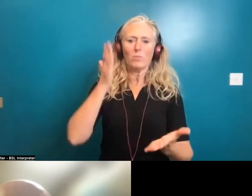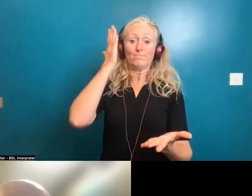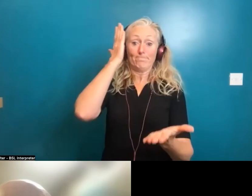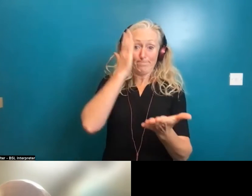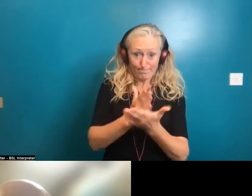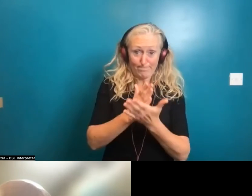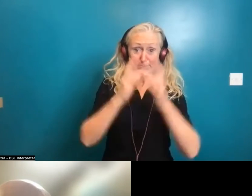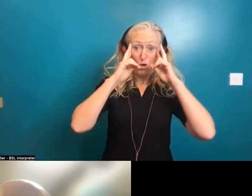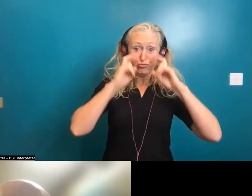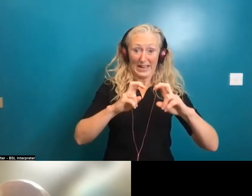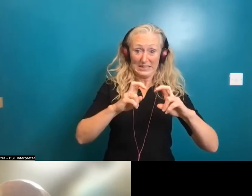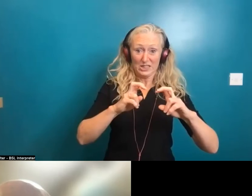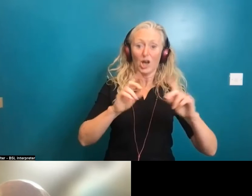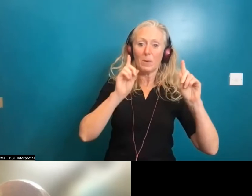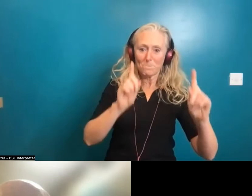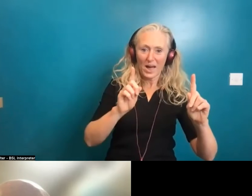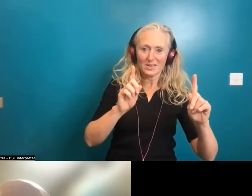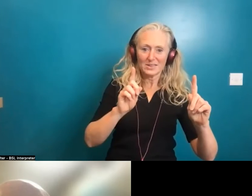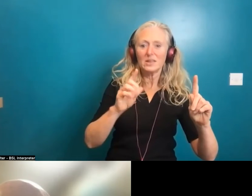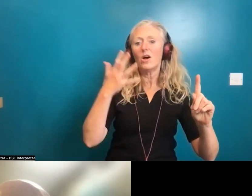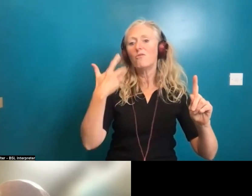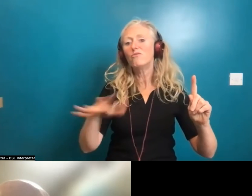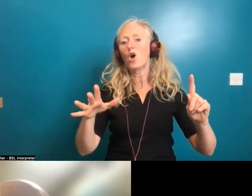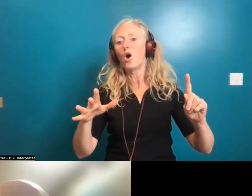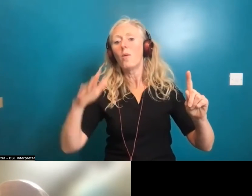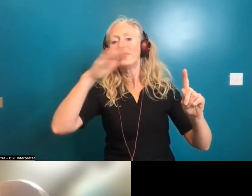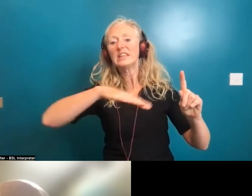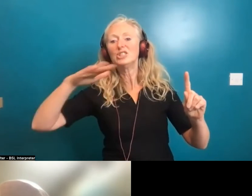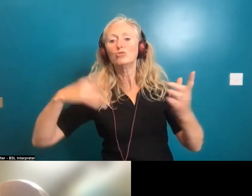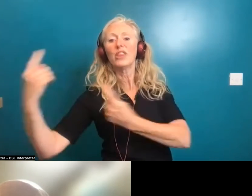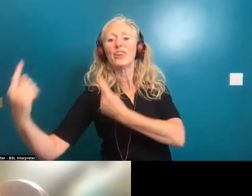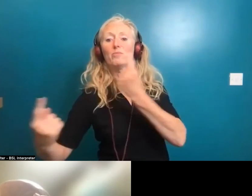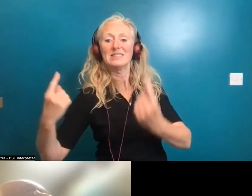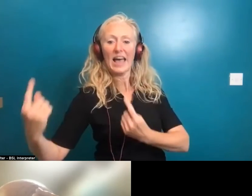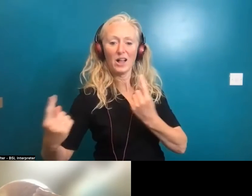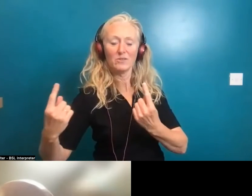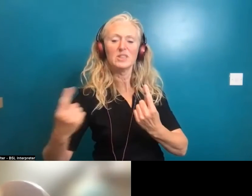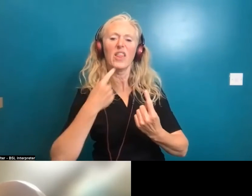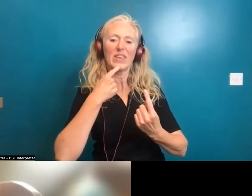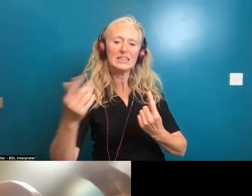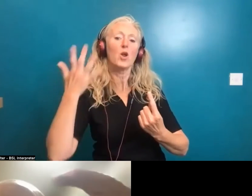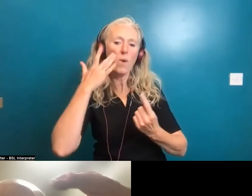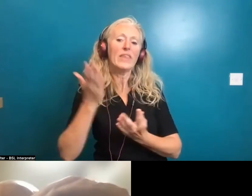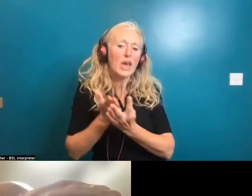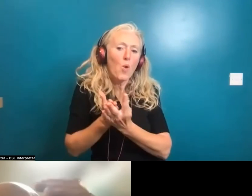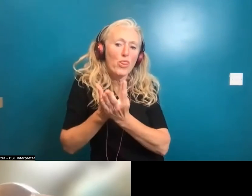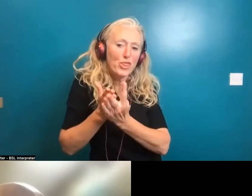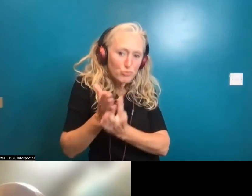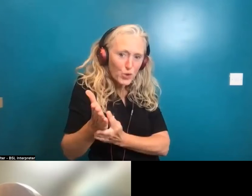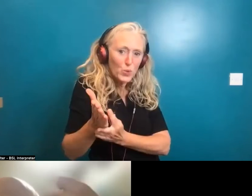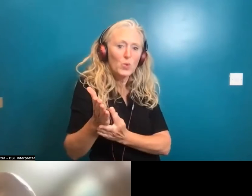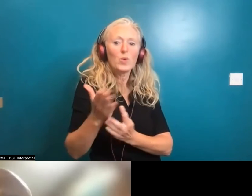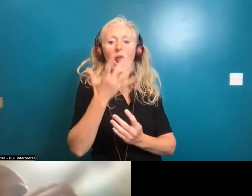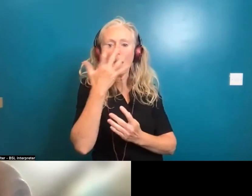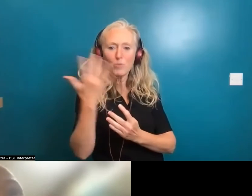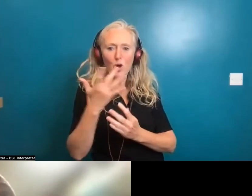children who have told me that their disease has got worse during puberty, that there was an acceleration.